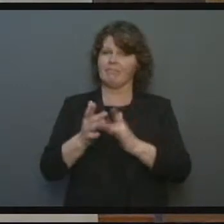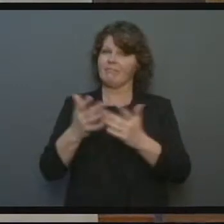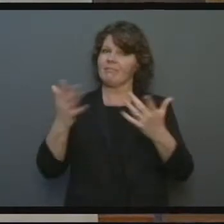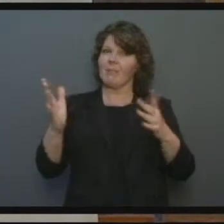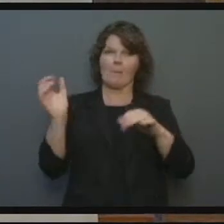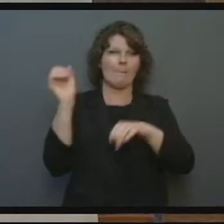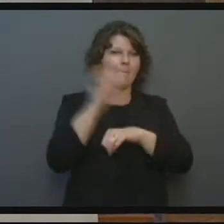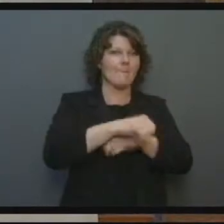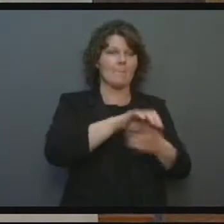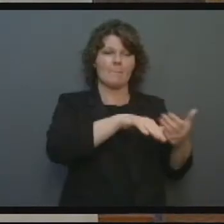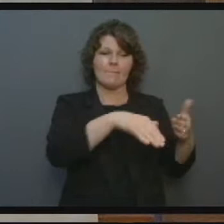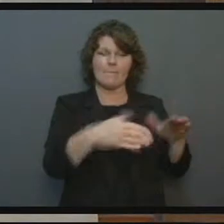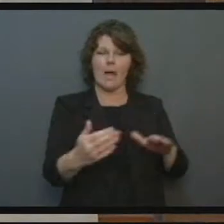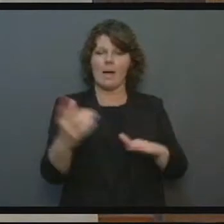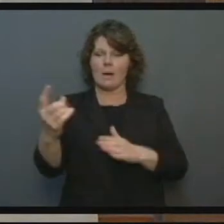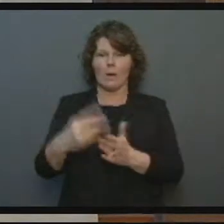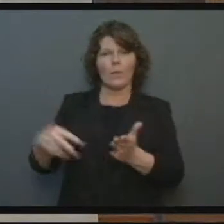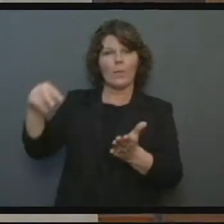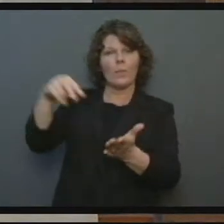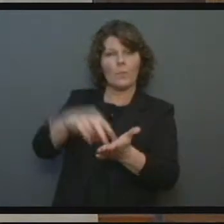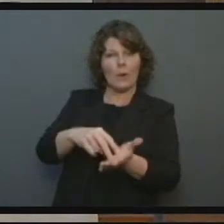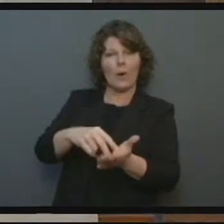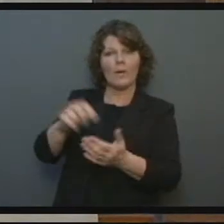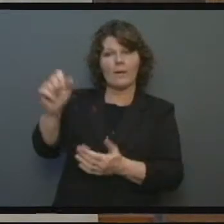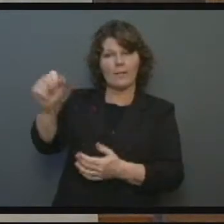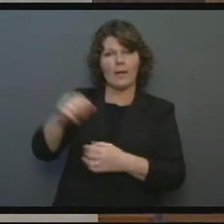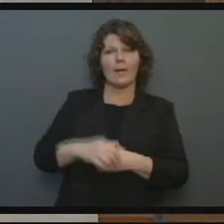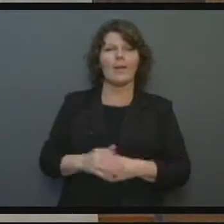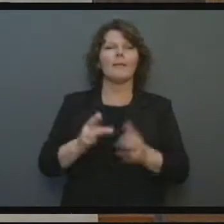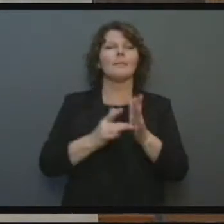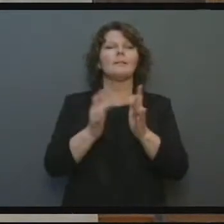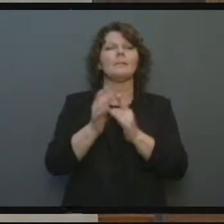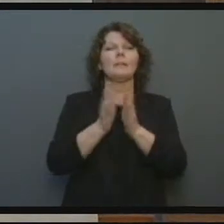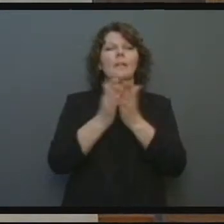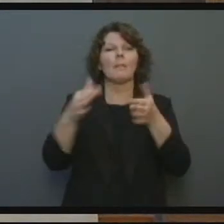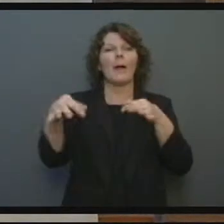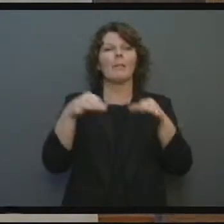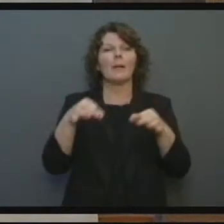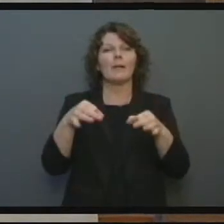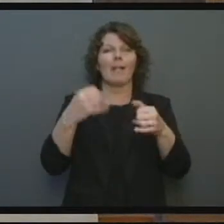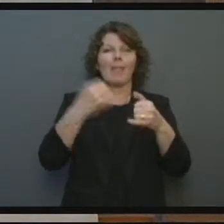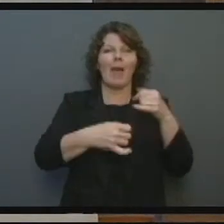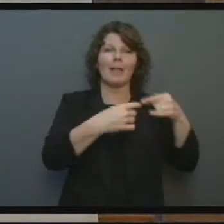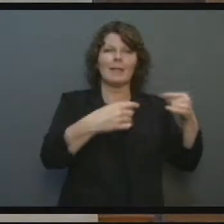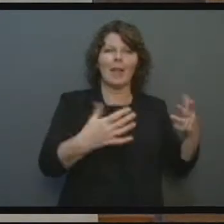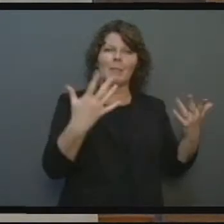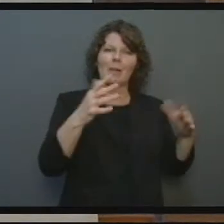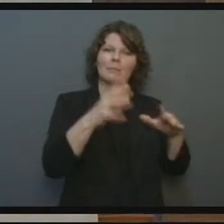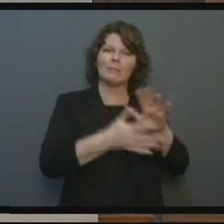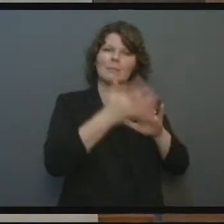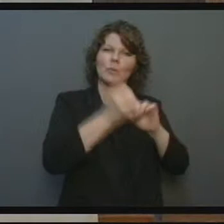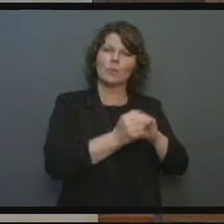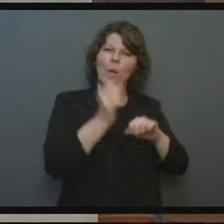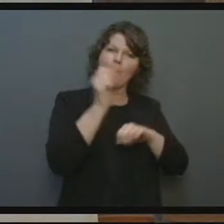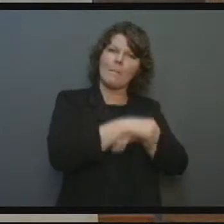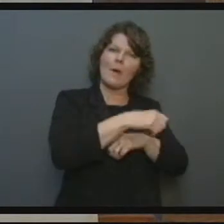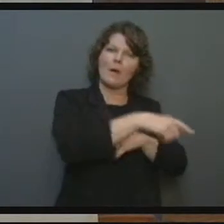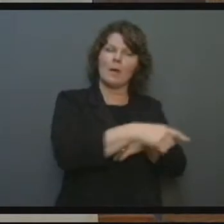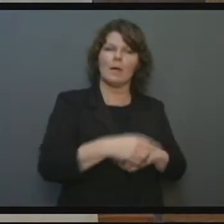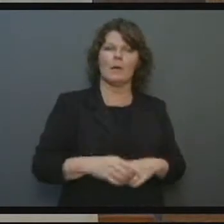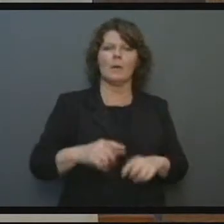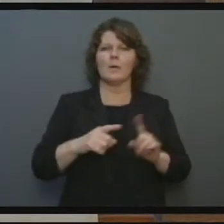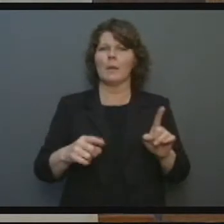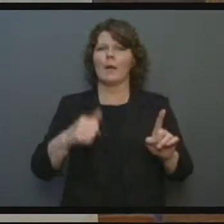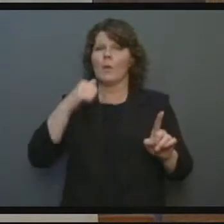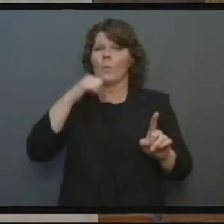defeated death. He rose from the grave. As the scriptures tell us, the last enemy had already been defeated. Yet the women